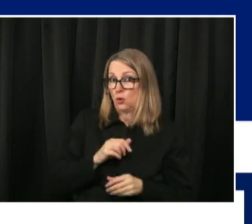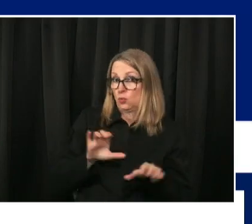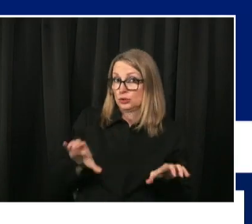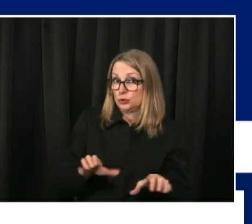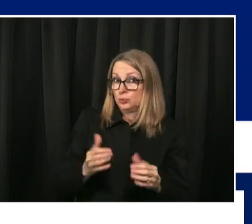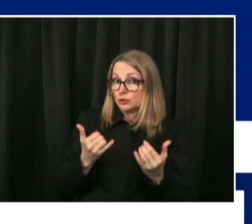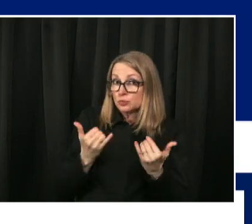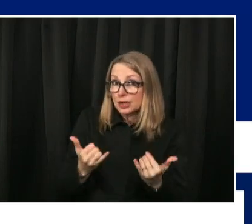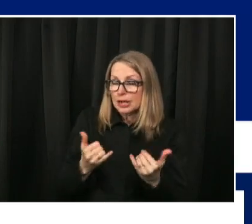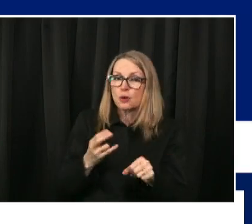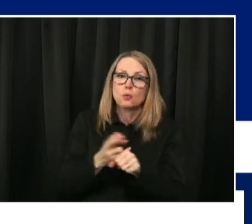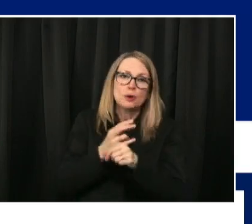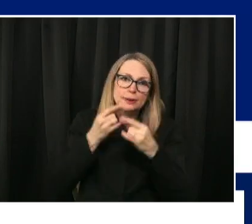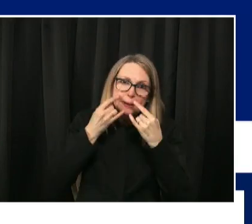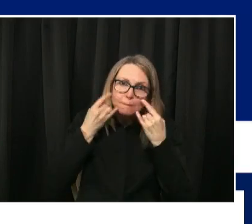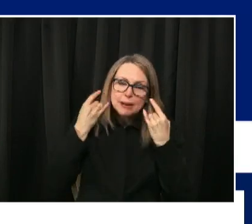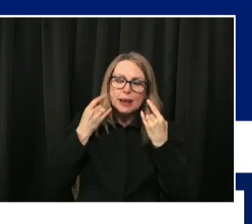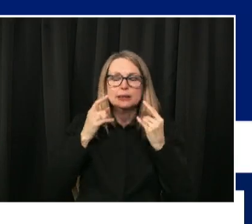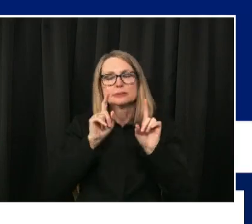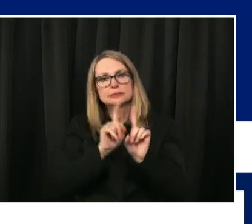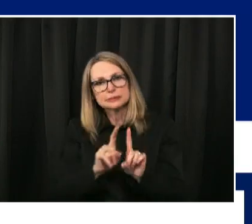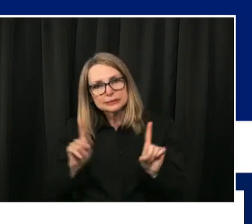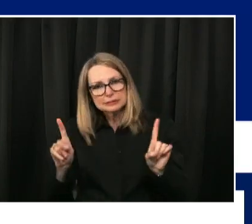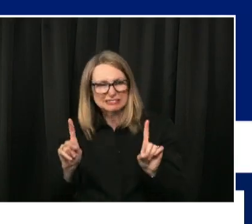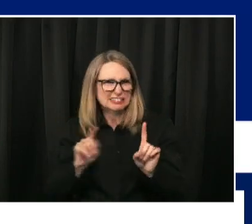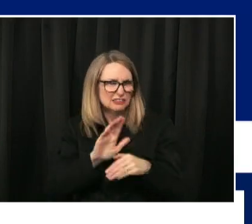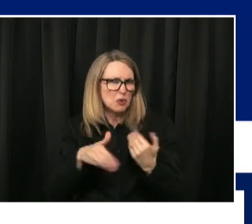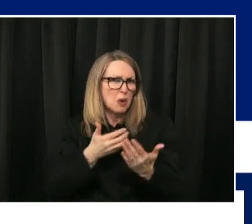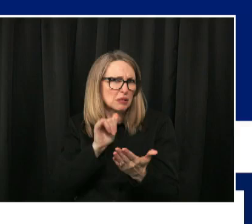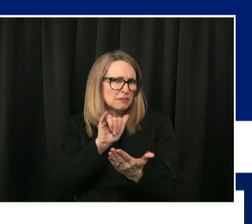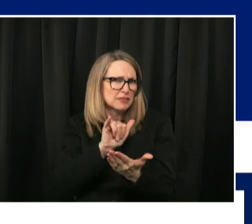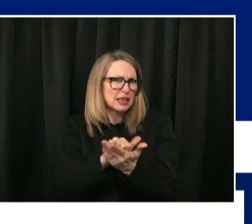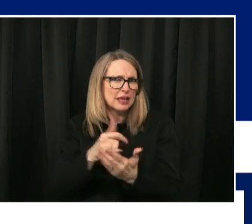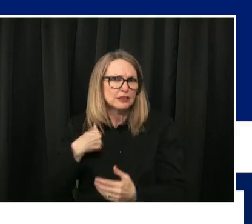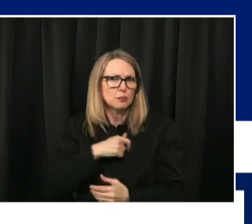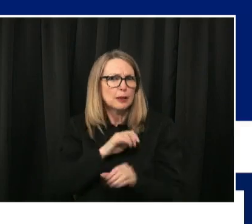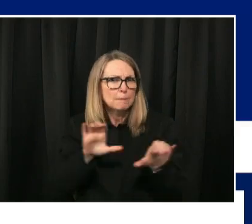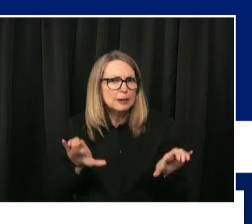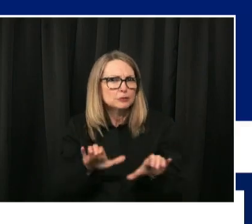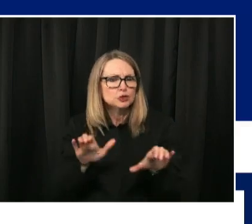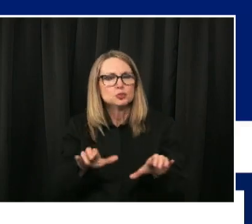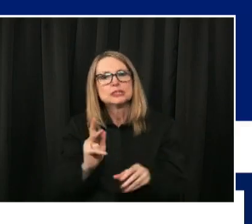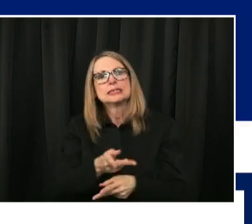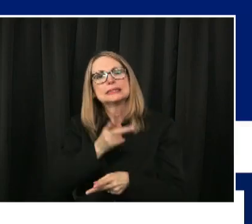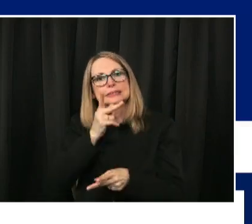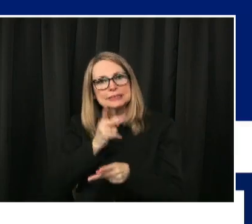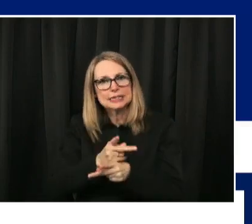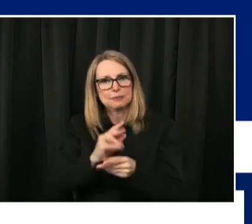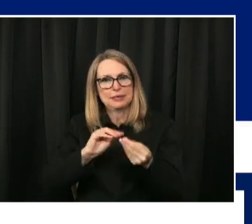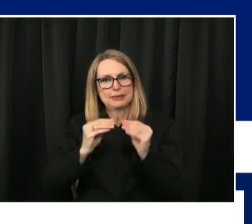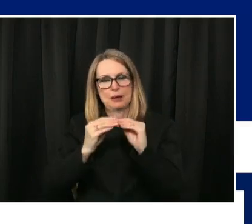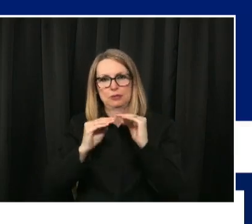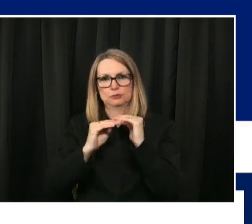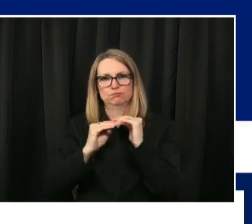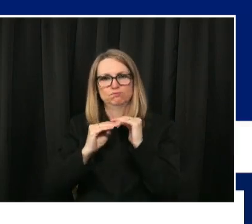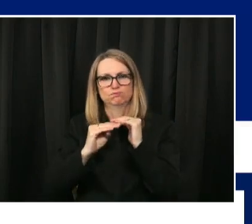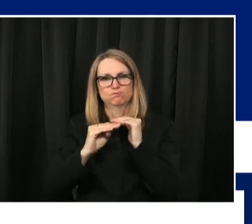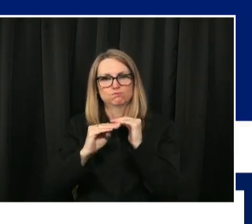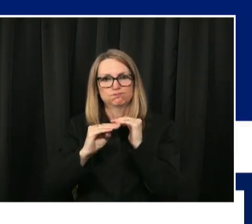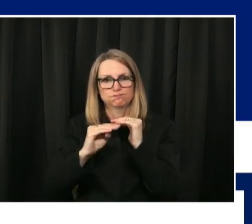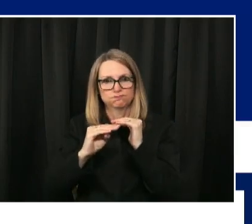now, mask wearing, social distancing, all of those types of things are really holding transmission at the level we are currently